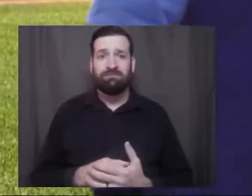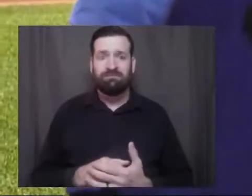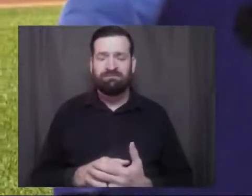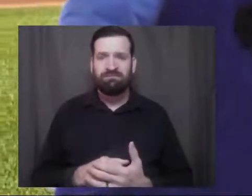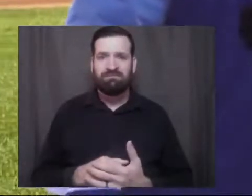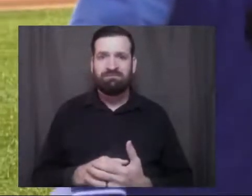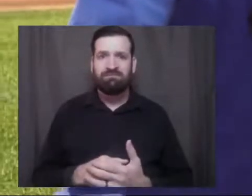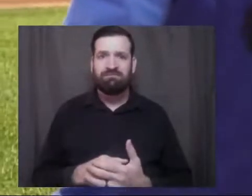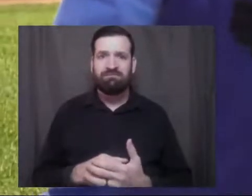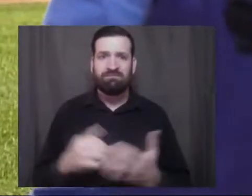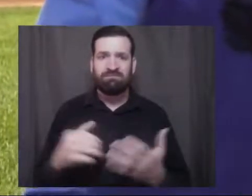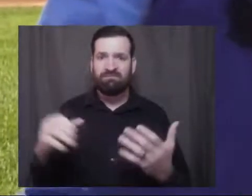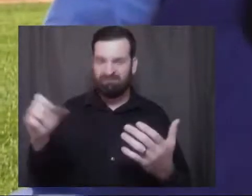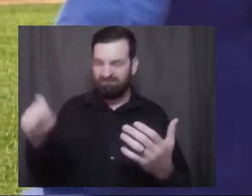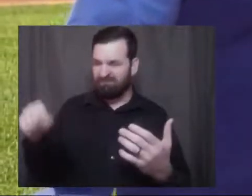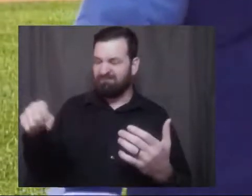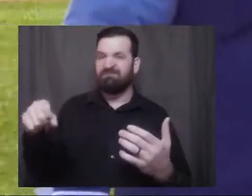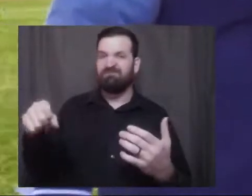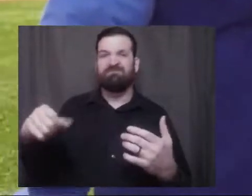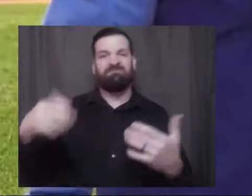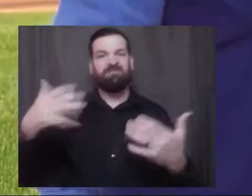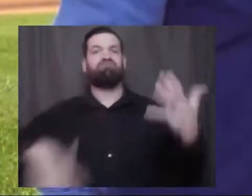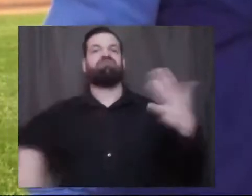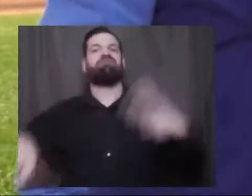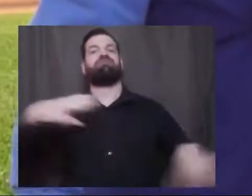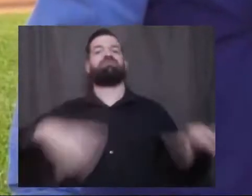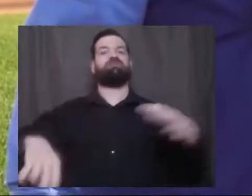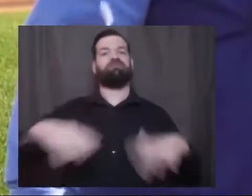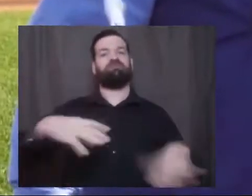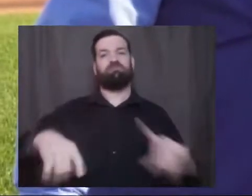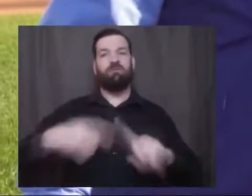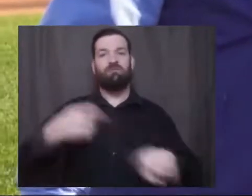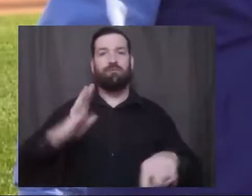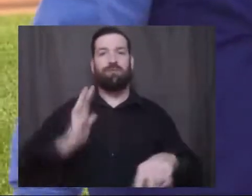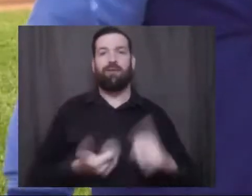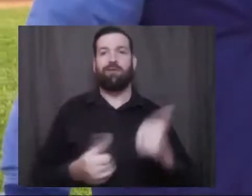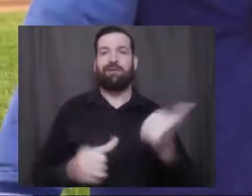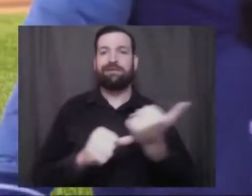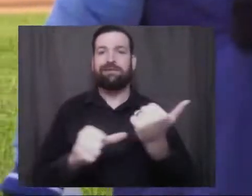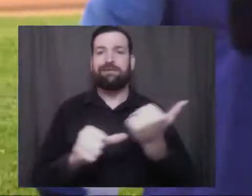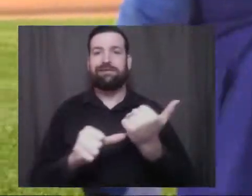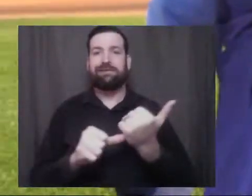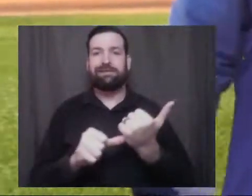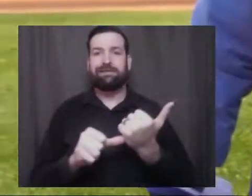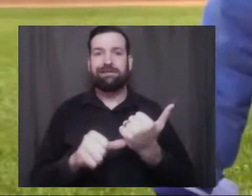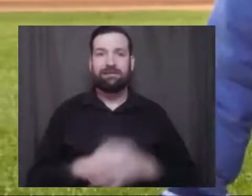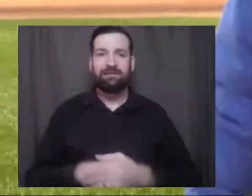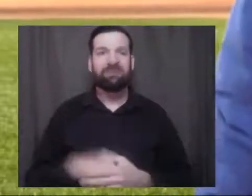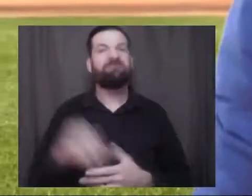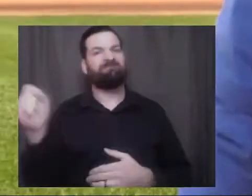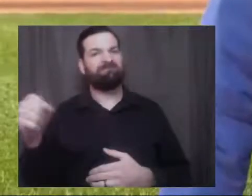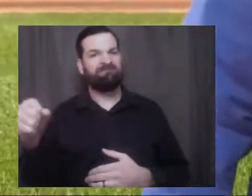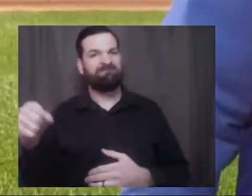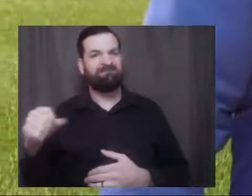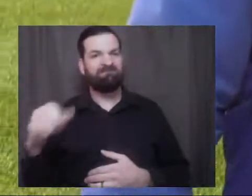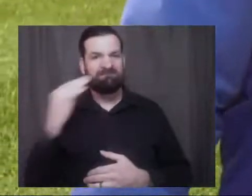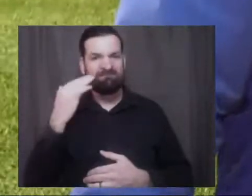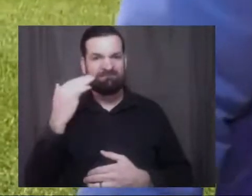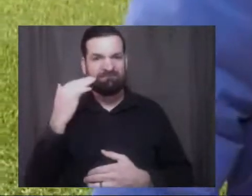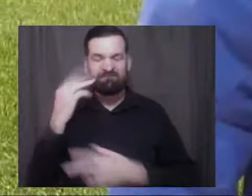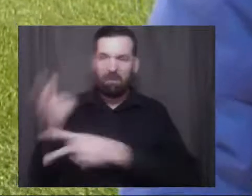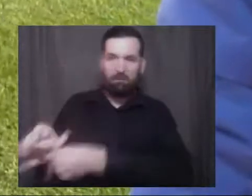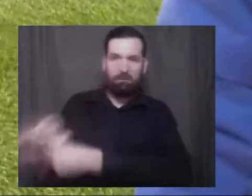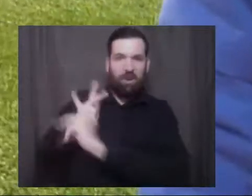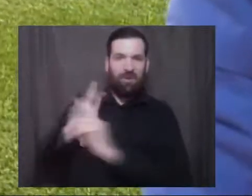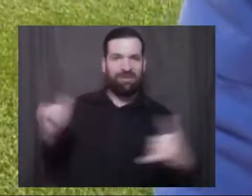yeah, we got the swag from our assistant trainer, Chris Deluzzi. So. Yeah, I know. I'm borrowing someone's jacket today, and I do